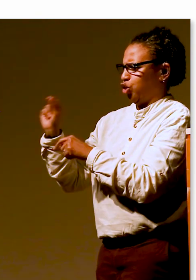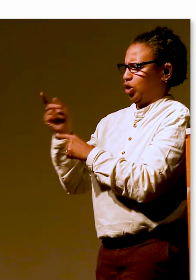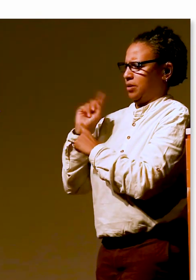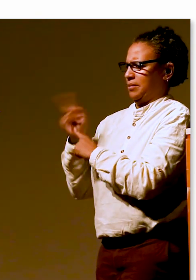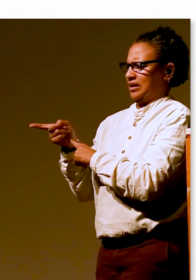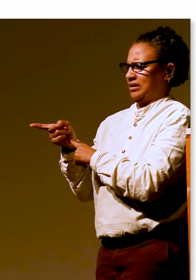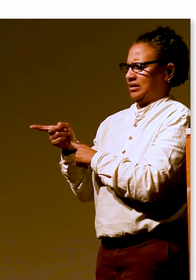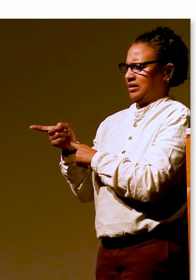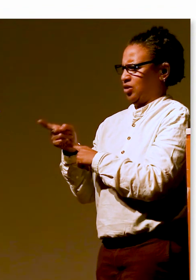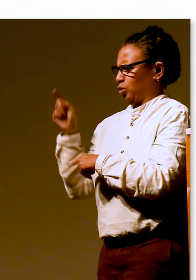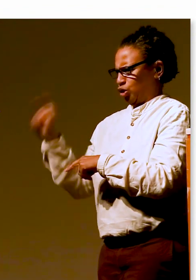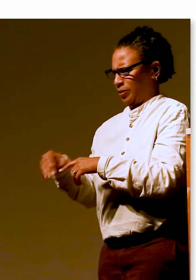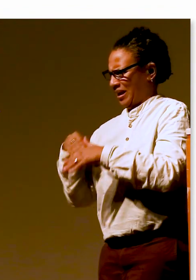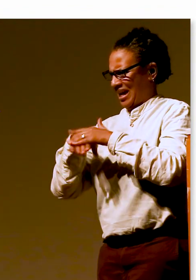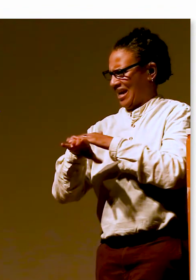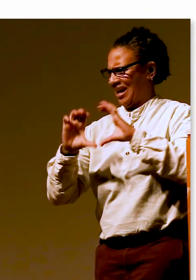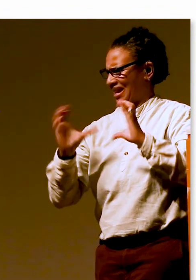am